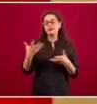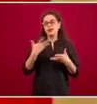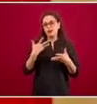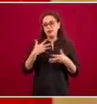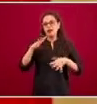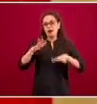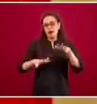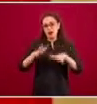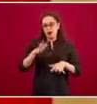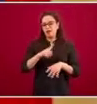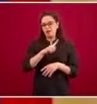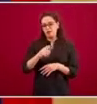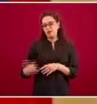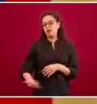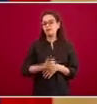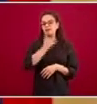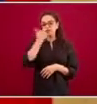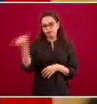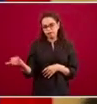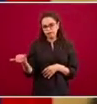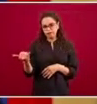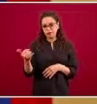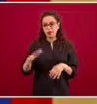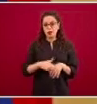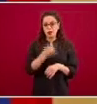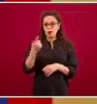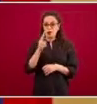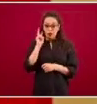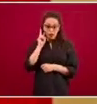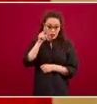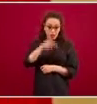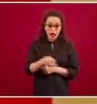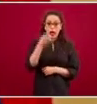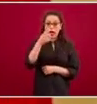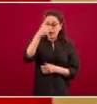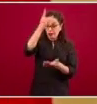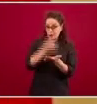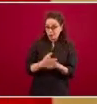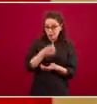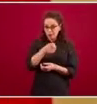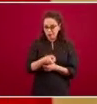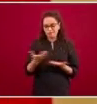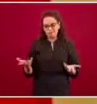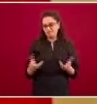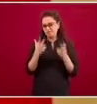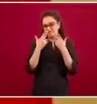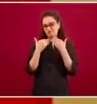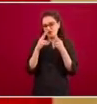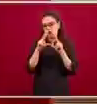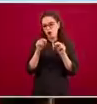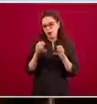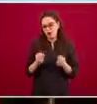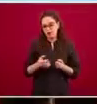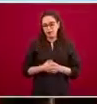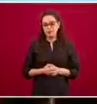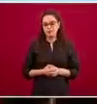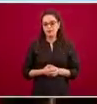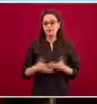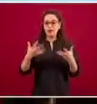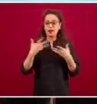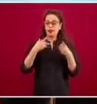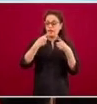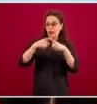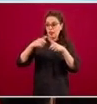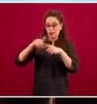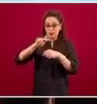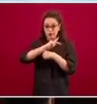conducting oneself is to test everyone and to be very, very detailed in getting to in